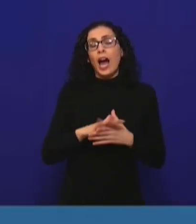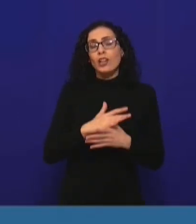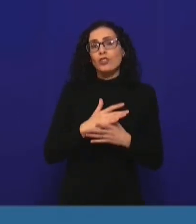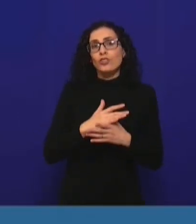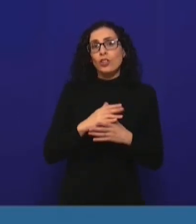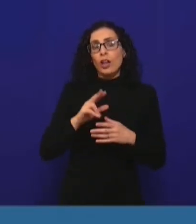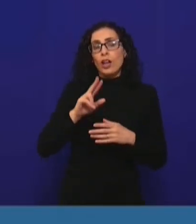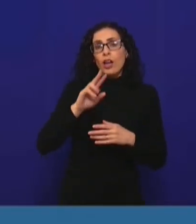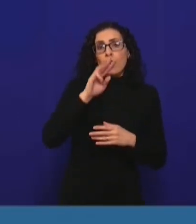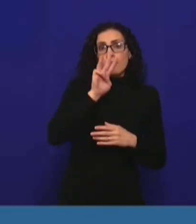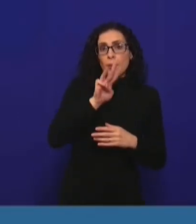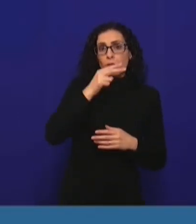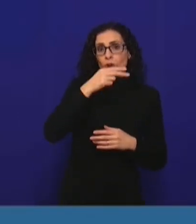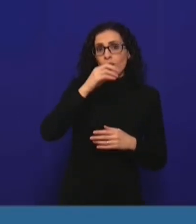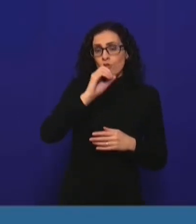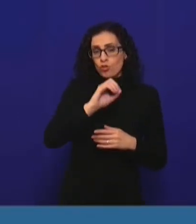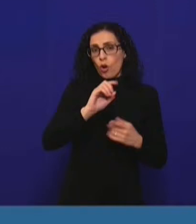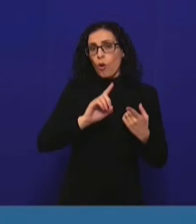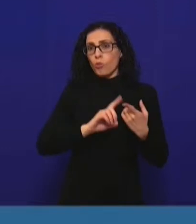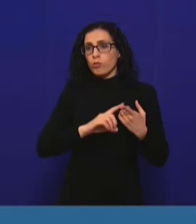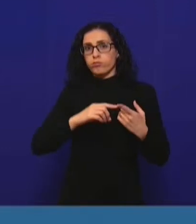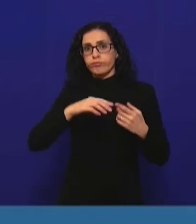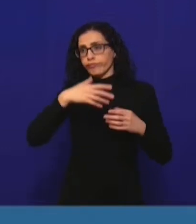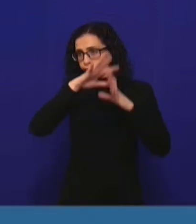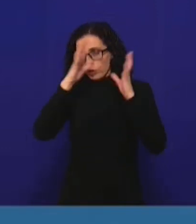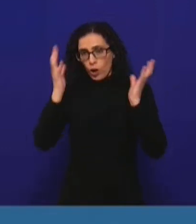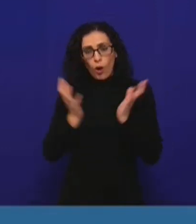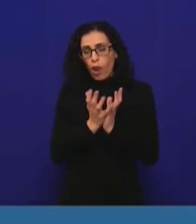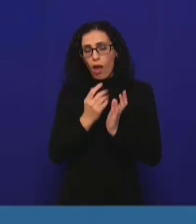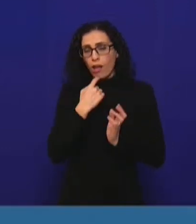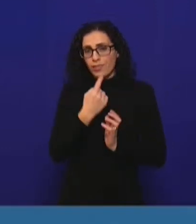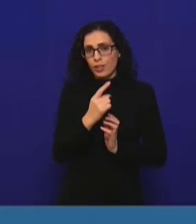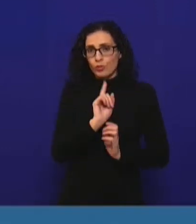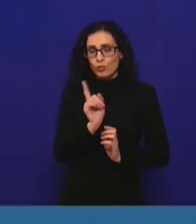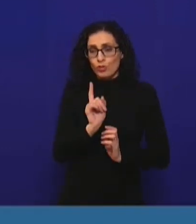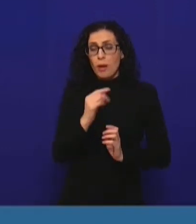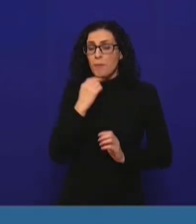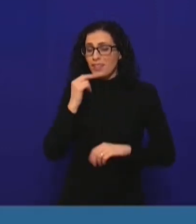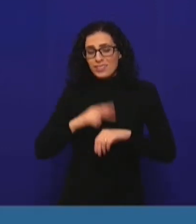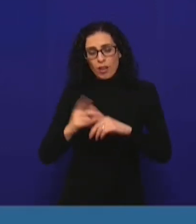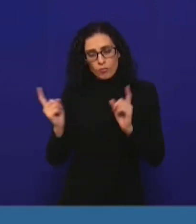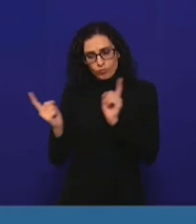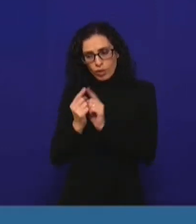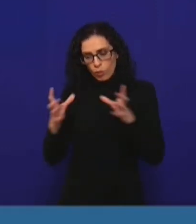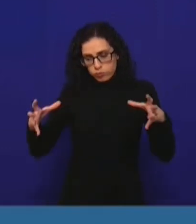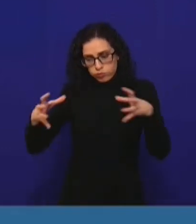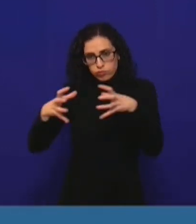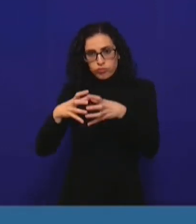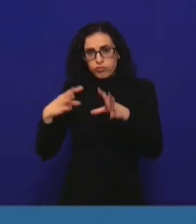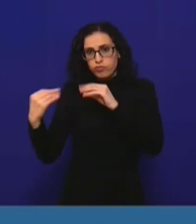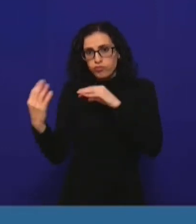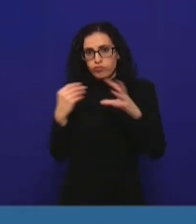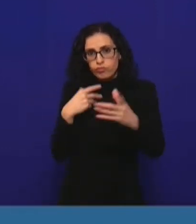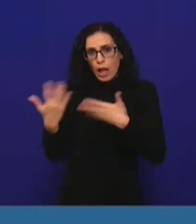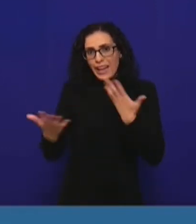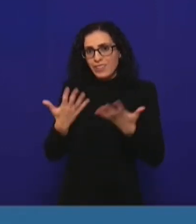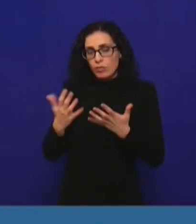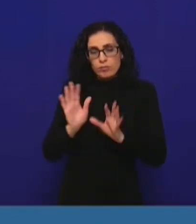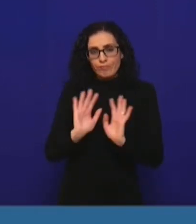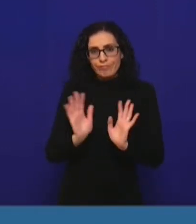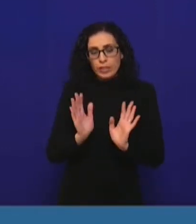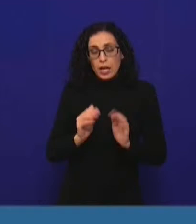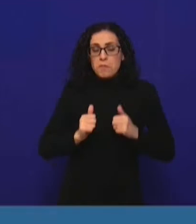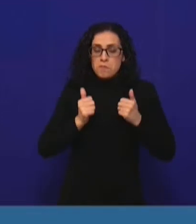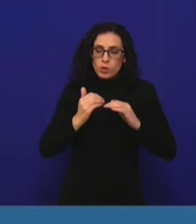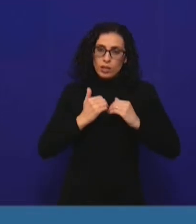enfasi fuq din li nevitaw il-gatherings, physical distancing hija importanti ħafna, l-użu tal-maskri ukoll rajna kemm